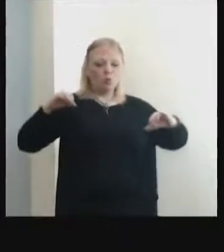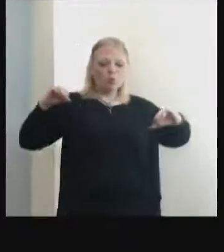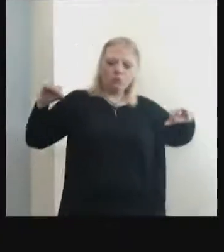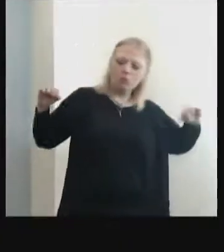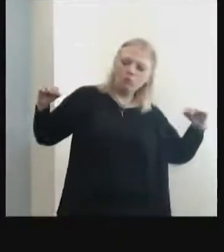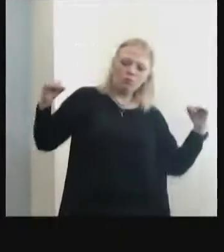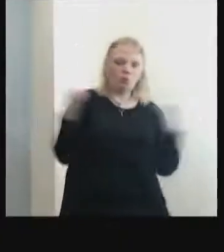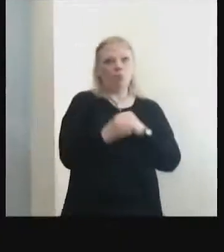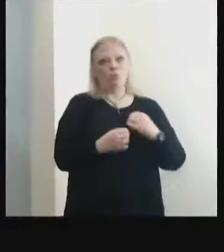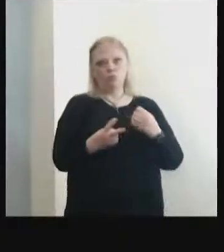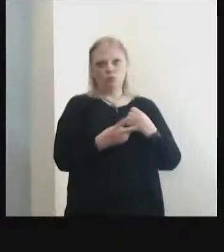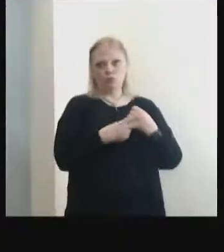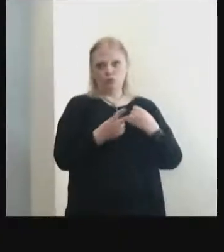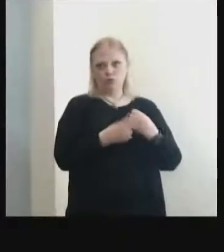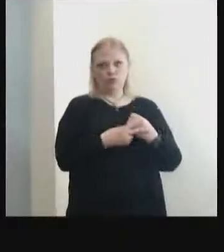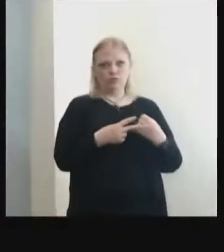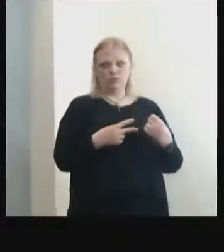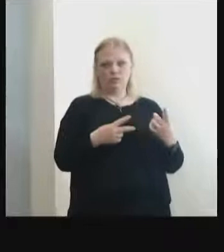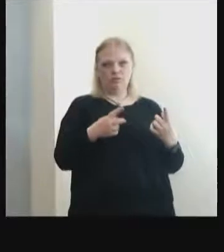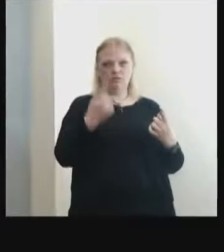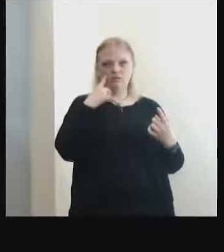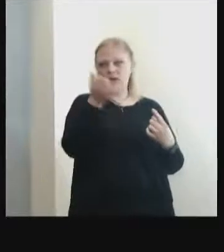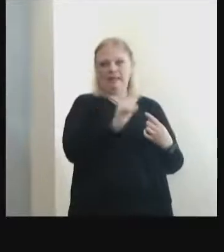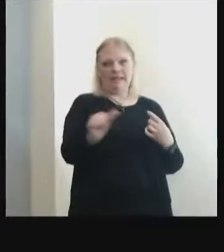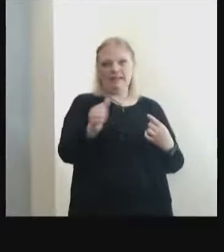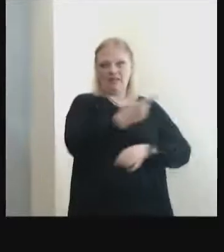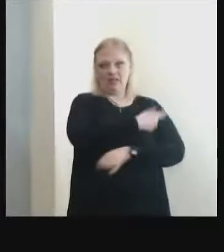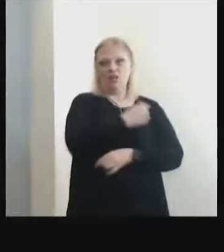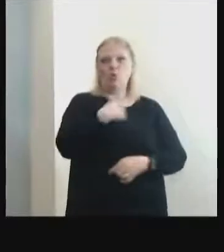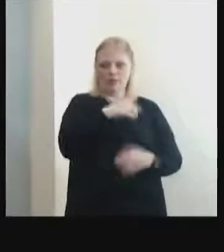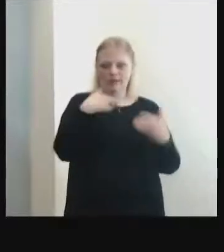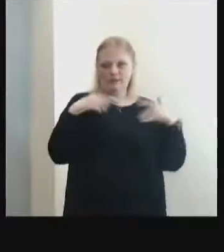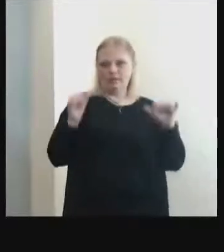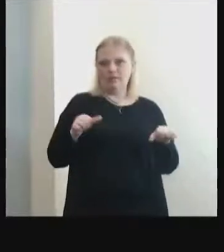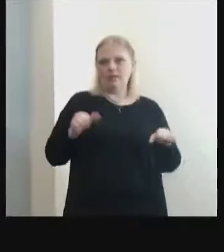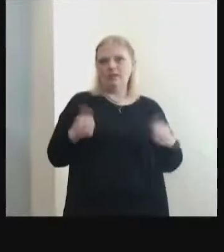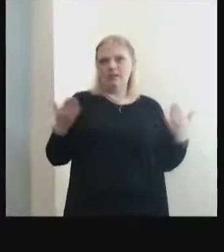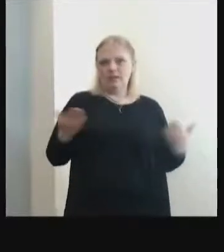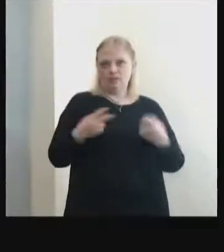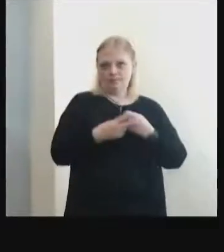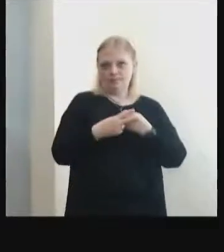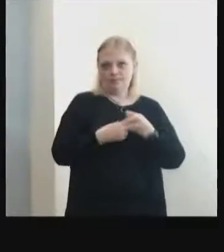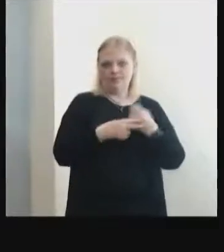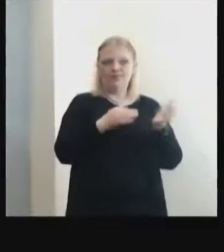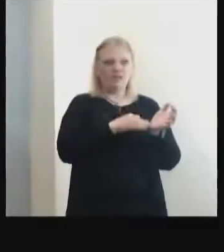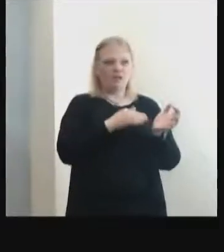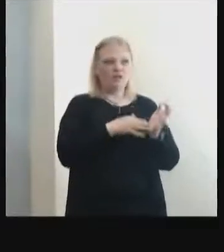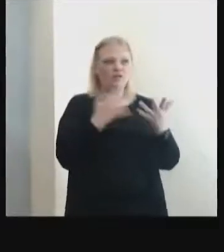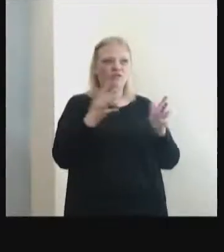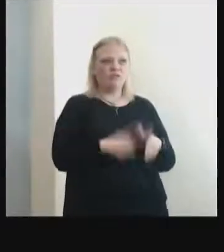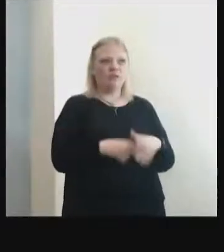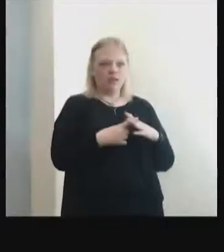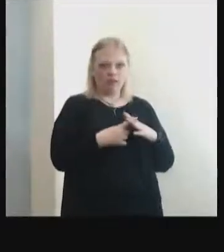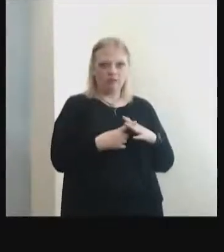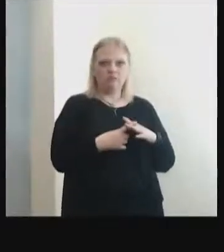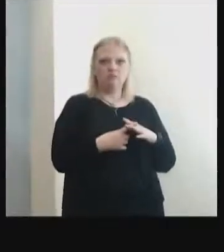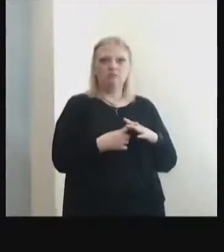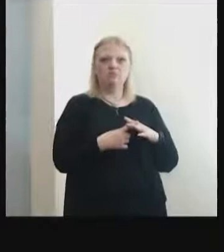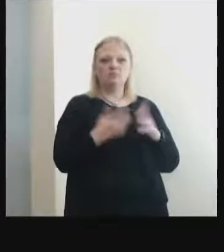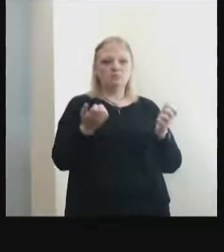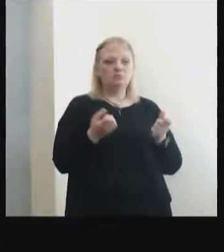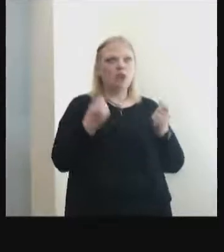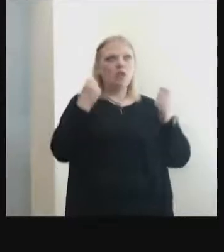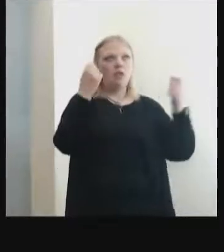coldest storage of any of the drugs, and we have the ability to store it here. So Dr. Burstein has already began having